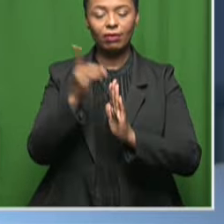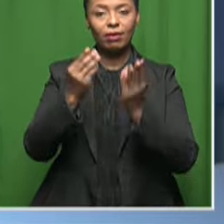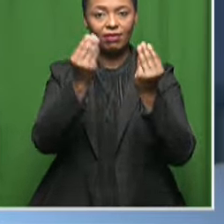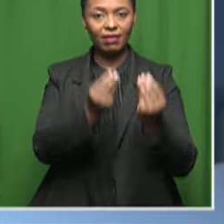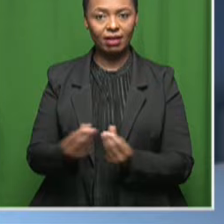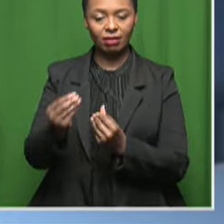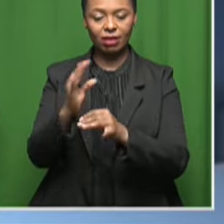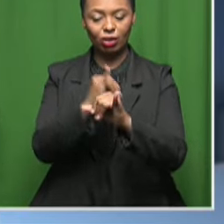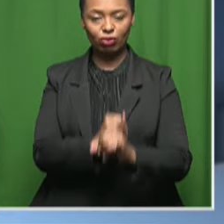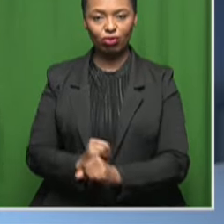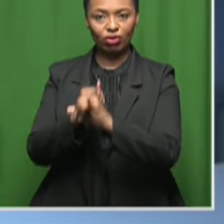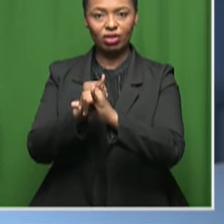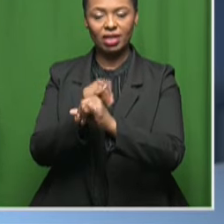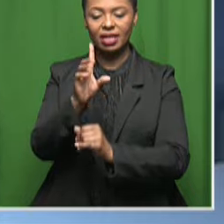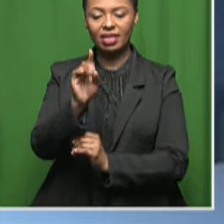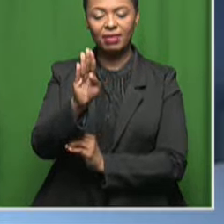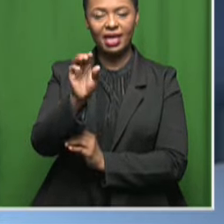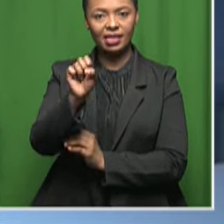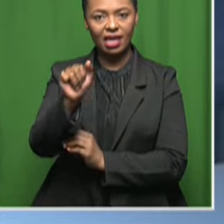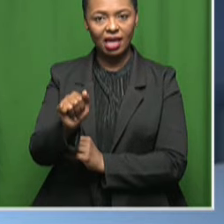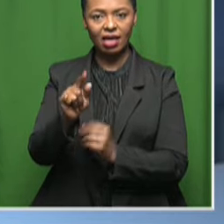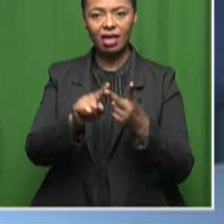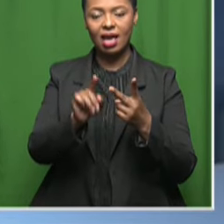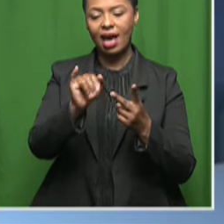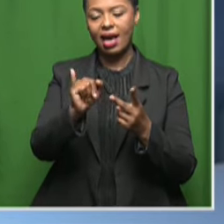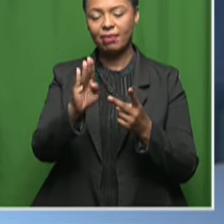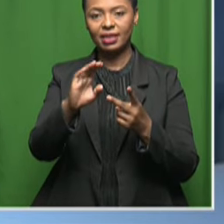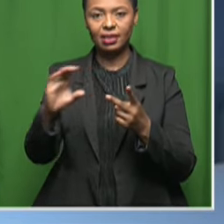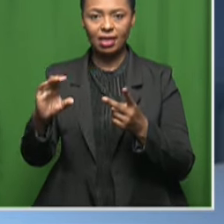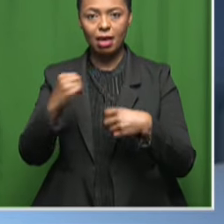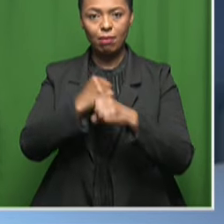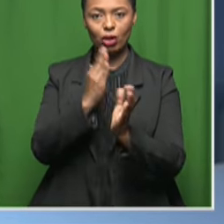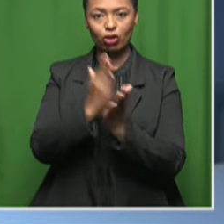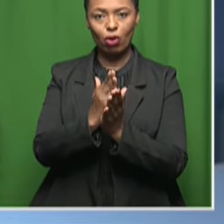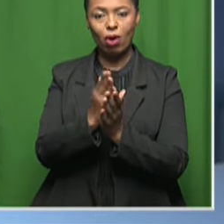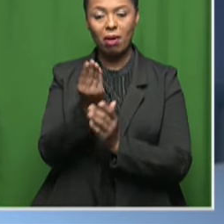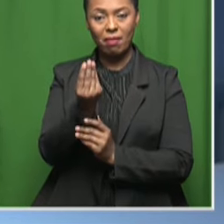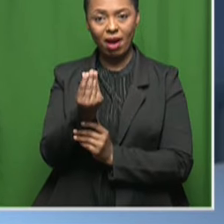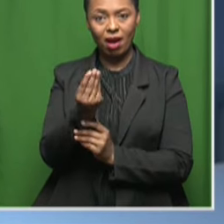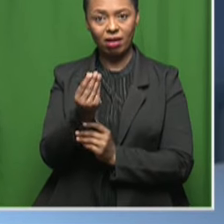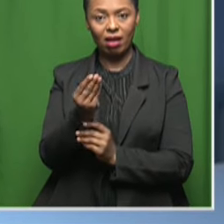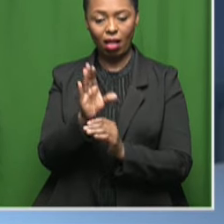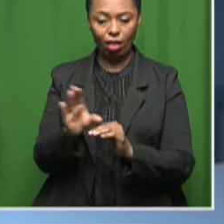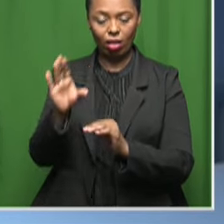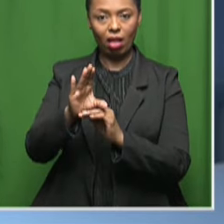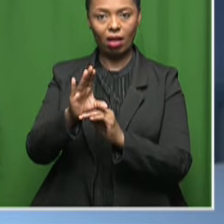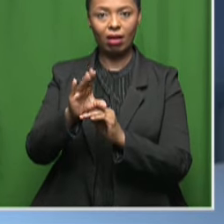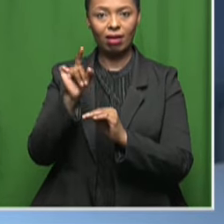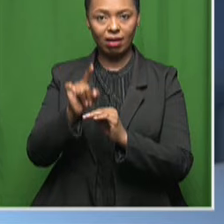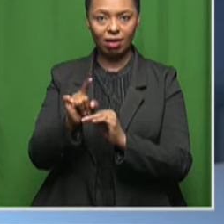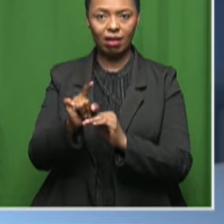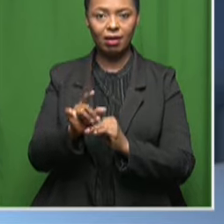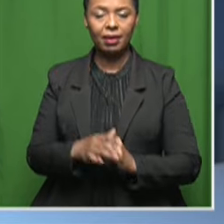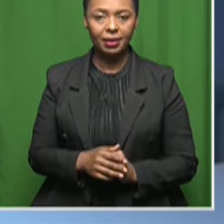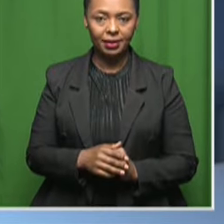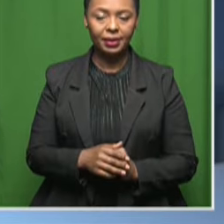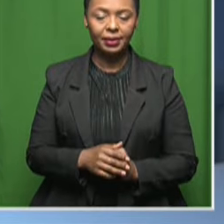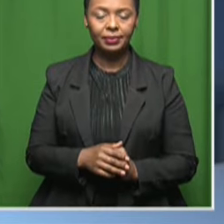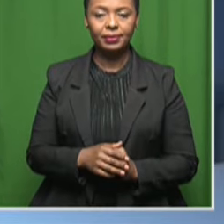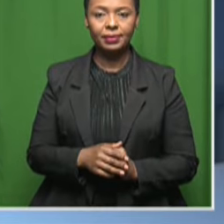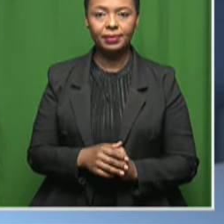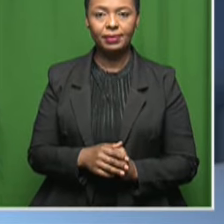finance institution, DBSA, IDC, to mobilize capital to move into those sectors and have